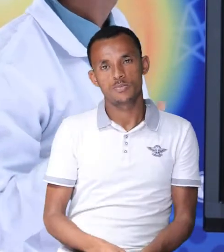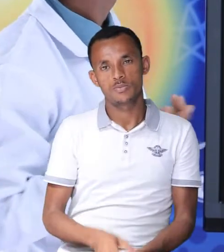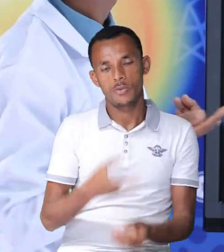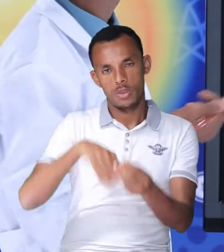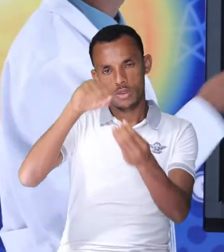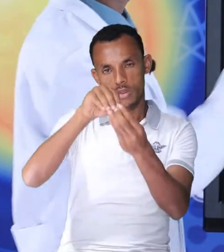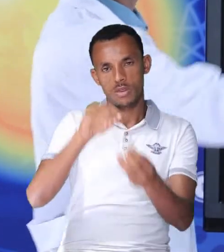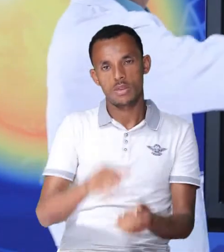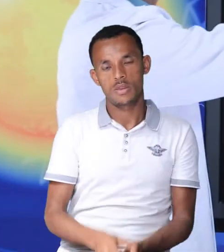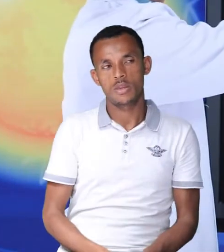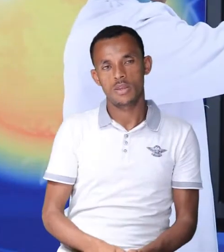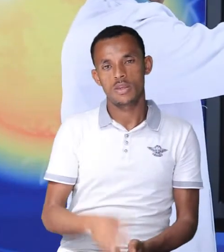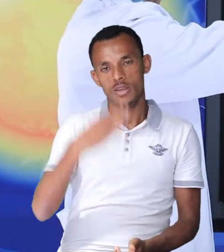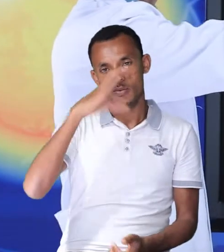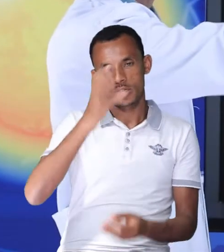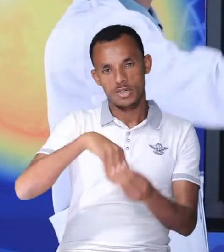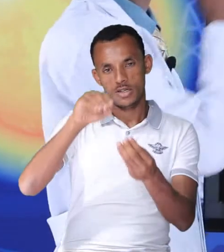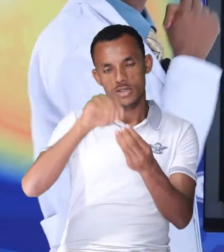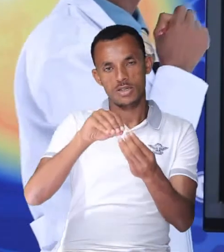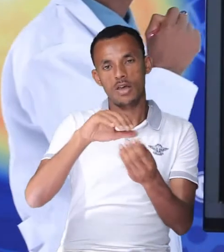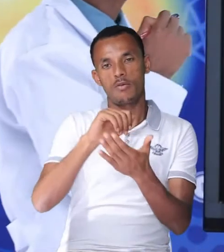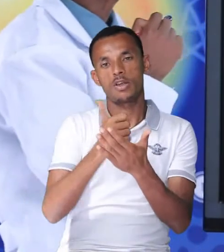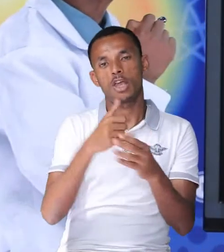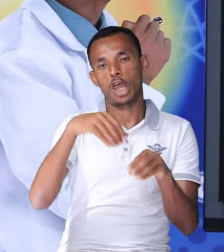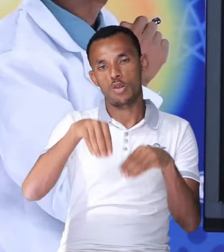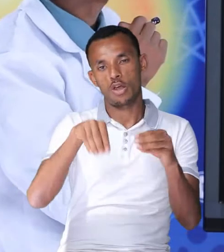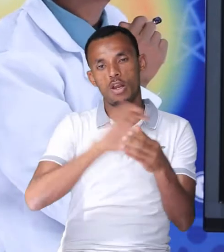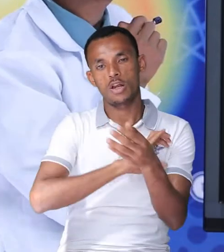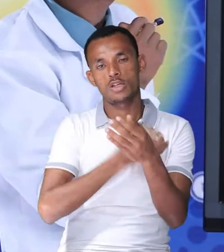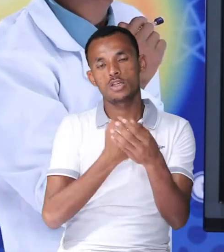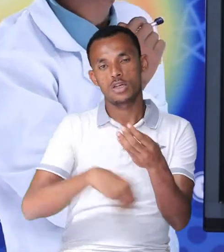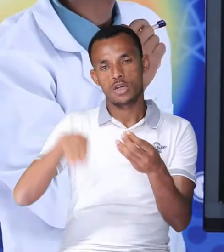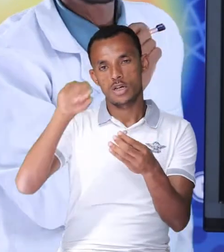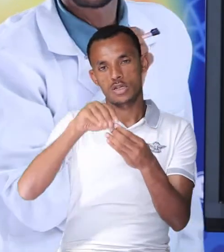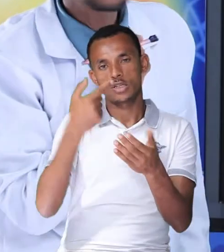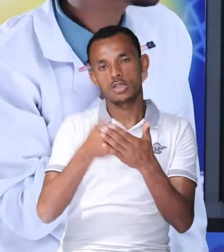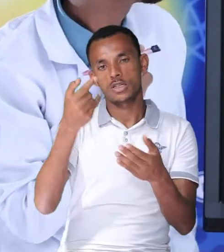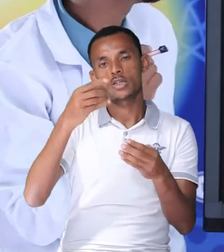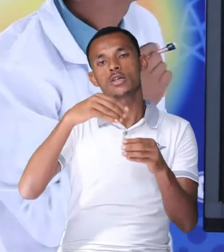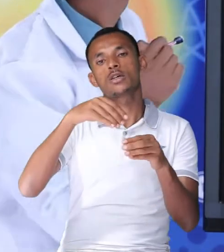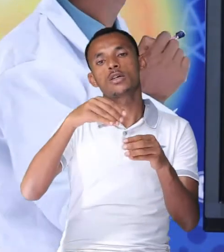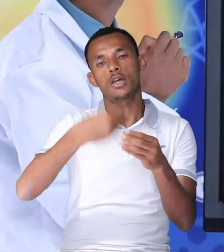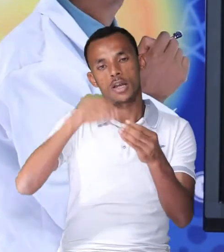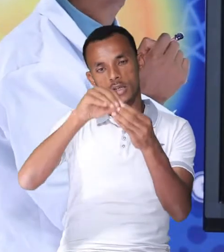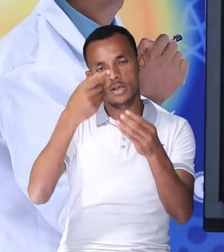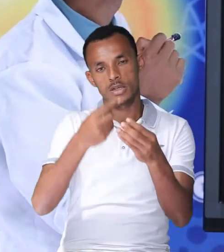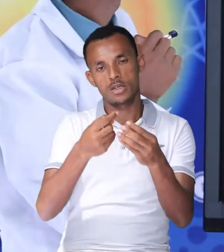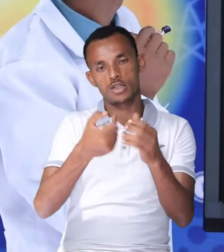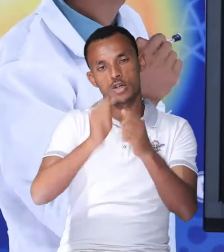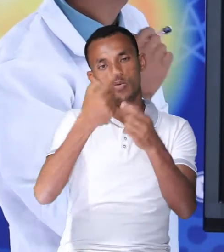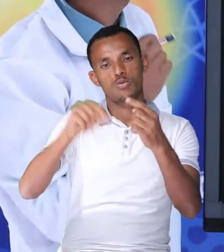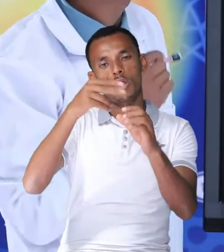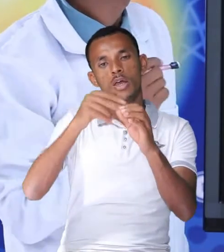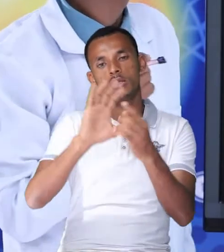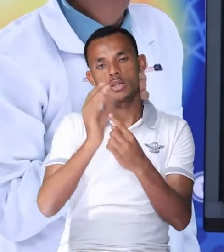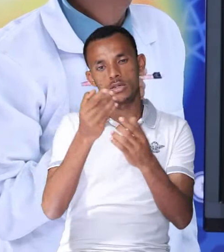Increases. Temperature increases, average kinetic energy of the molecules, and this increases the tendency to change into the gaseous state.